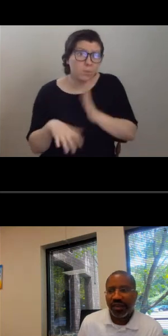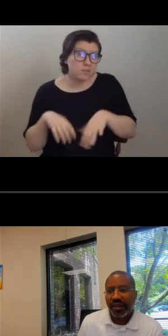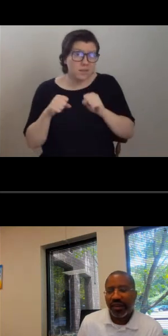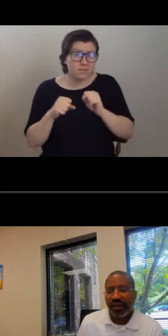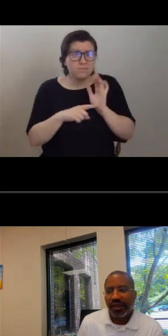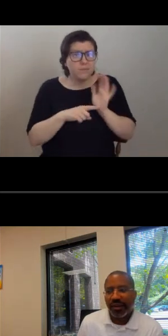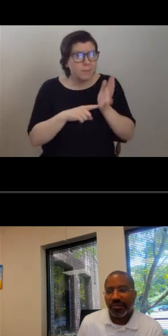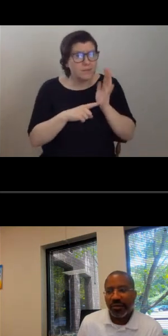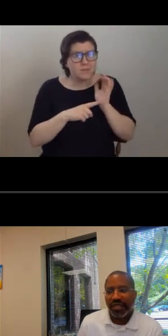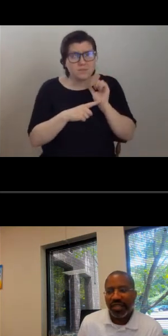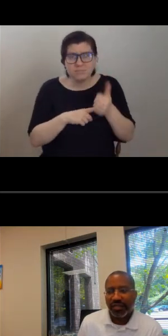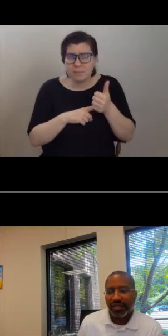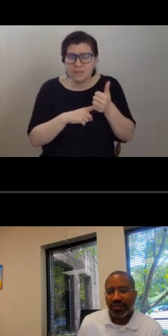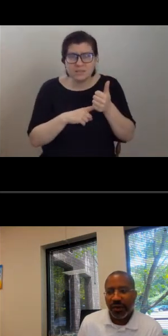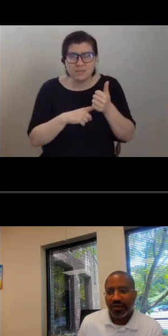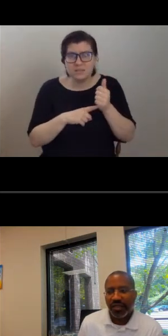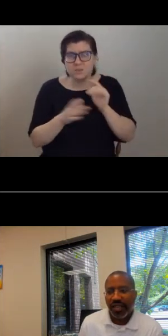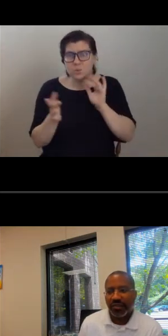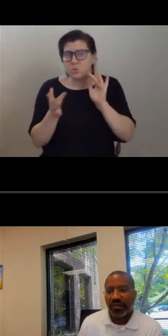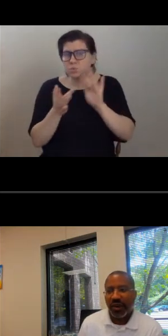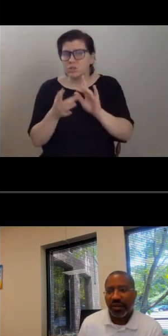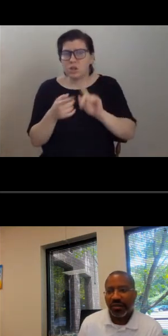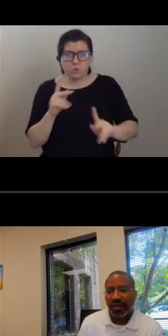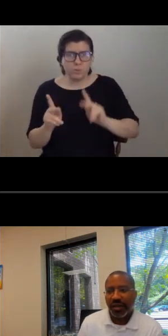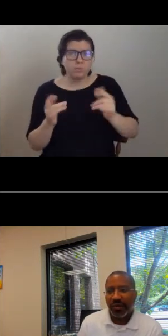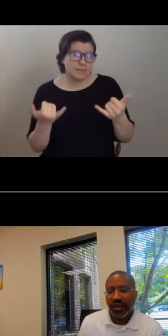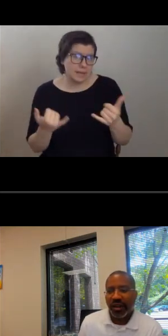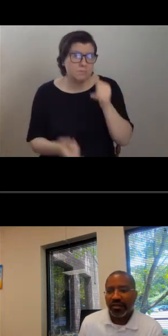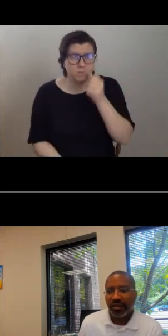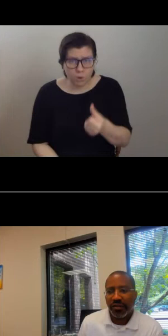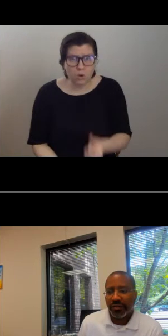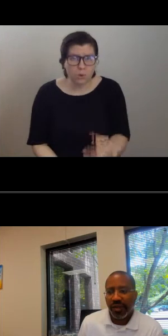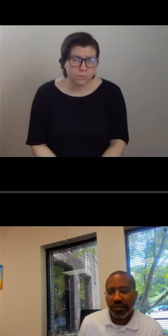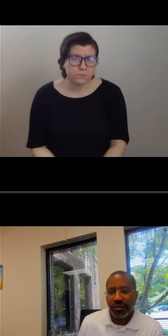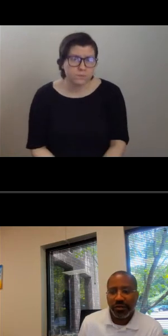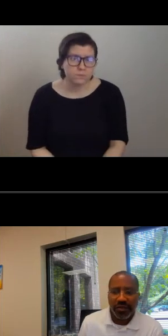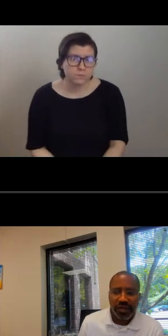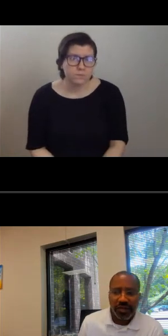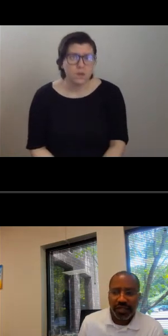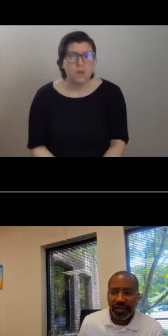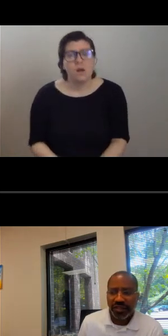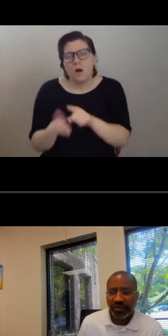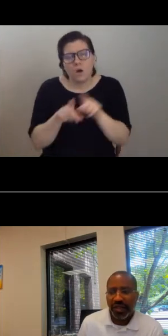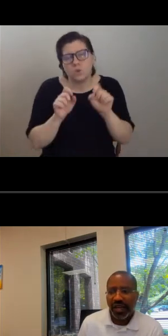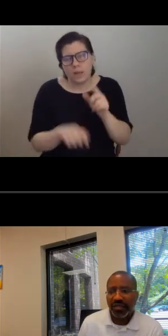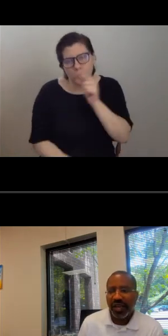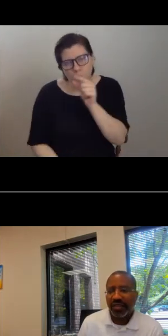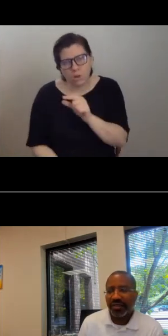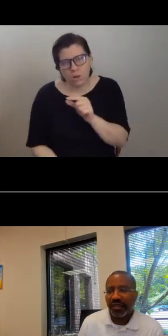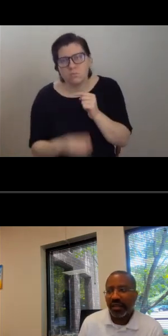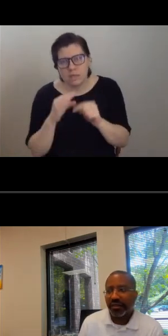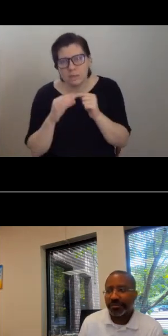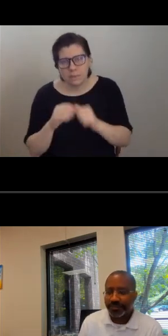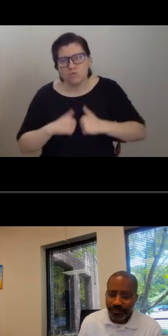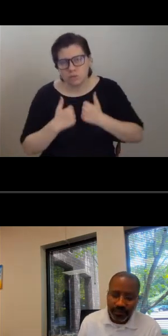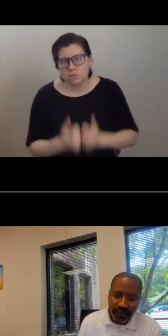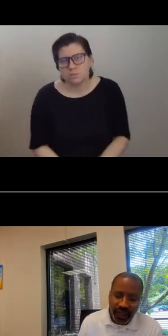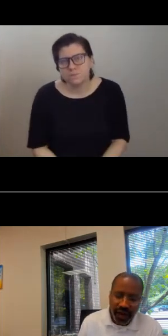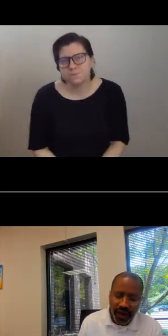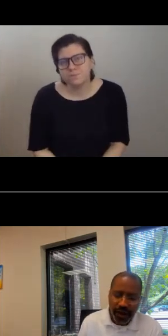5 to 10 minutes to reach out to these folks today or tomorrow. You can also Google their email addresses or contacts,